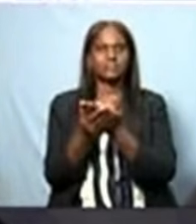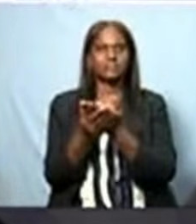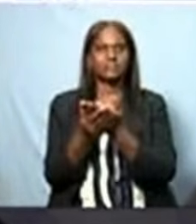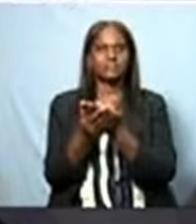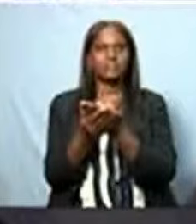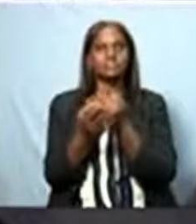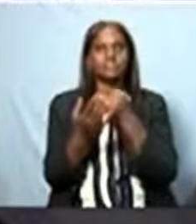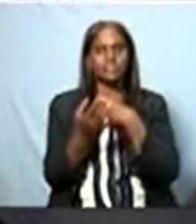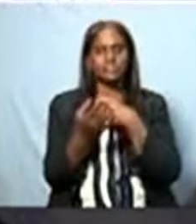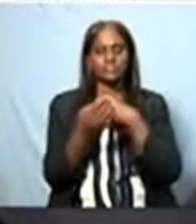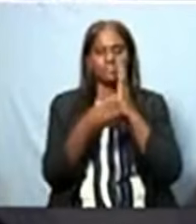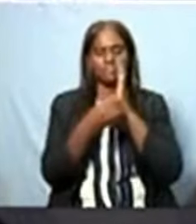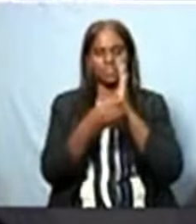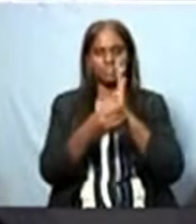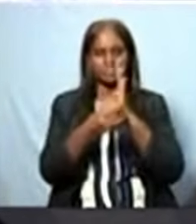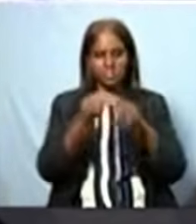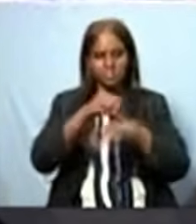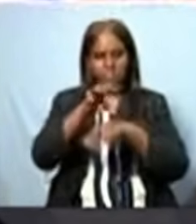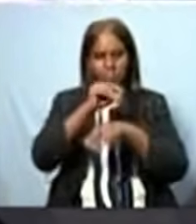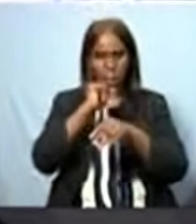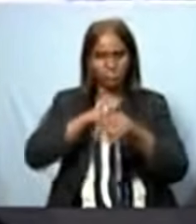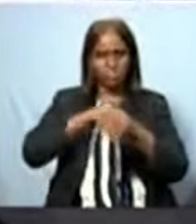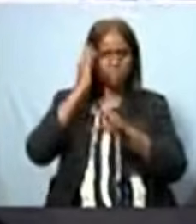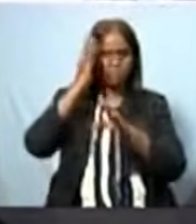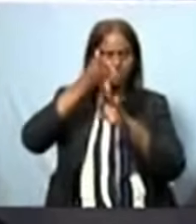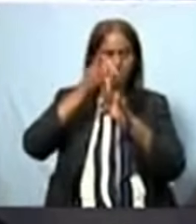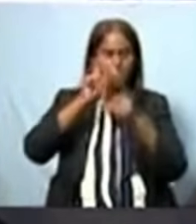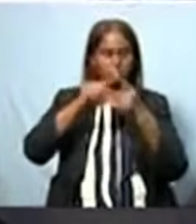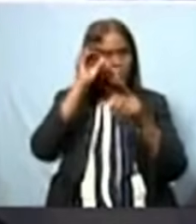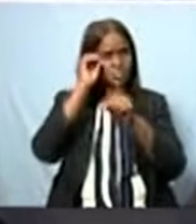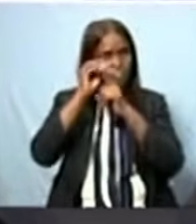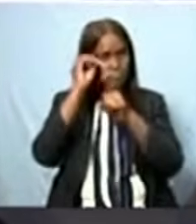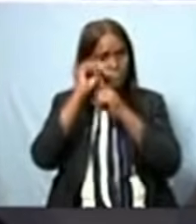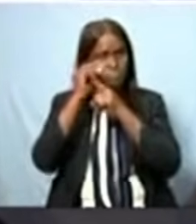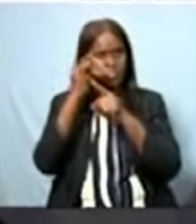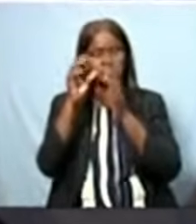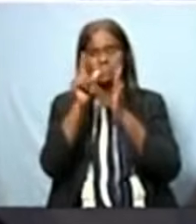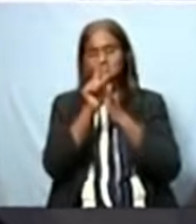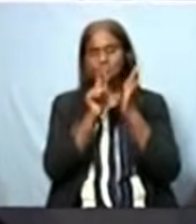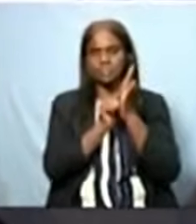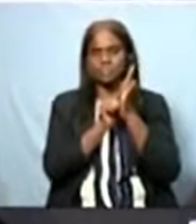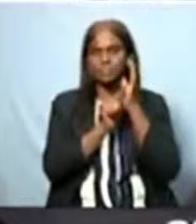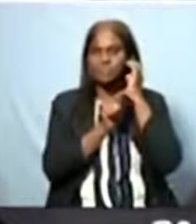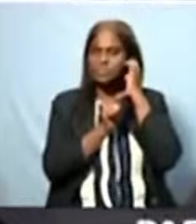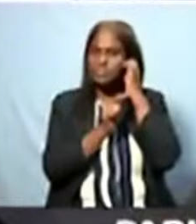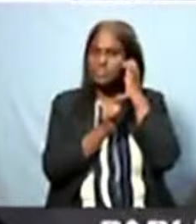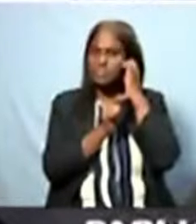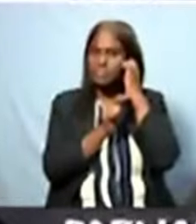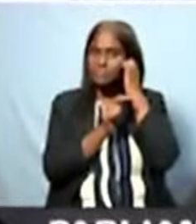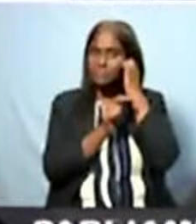I guide that we go straight to the objects of the bill,